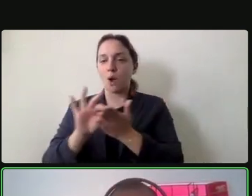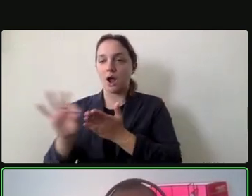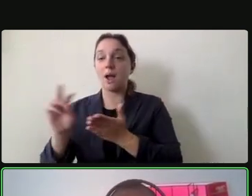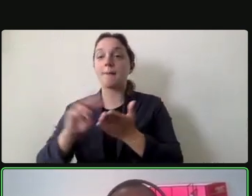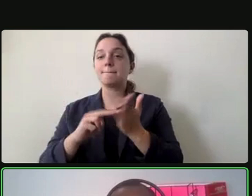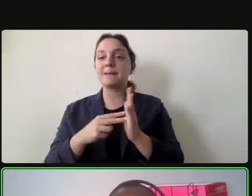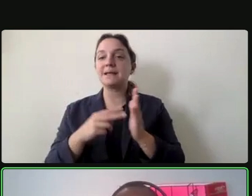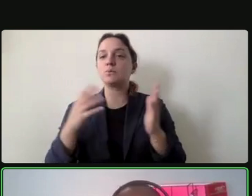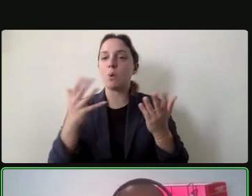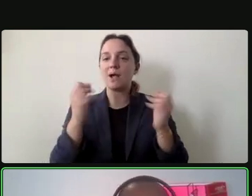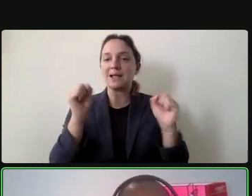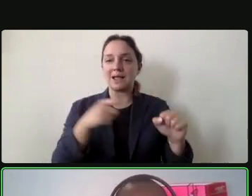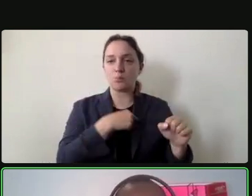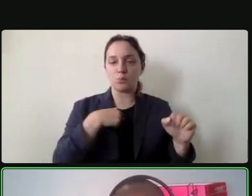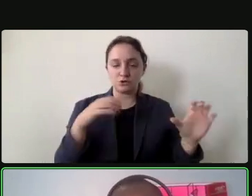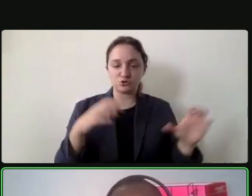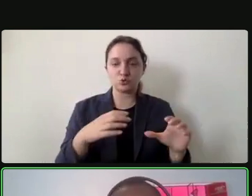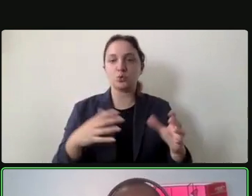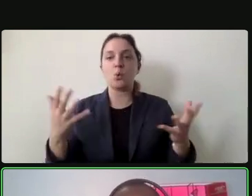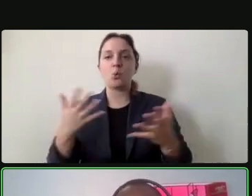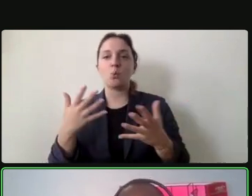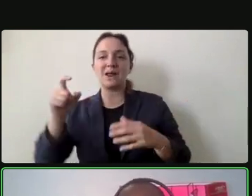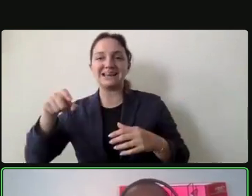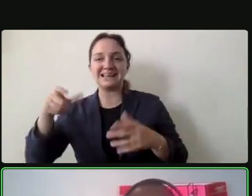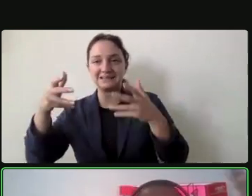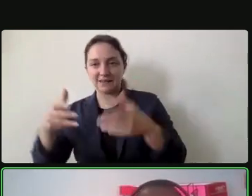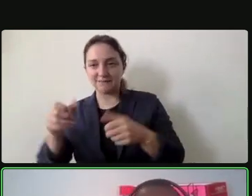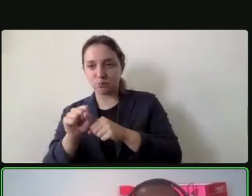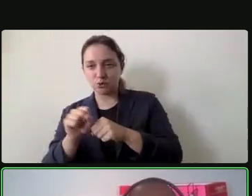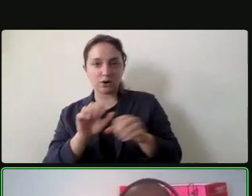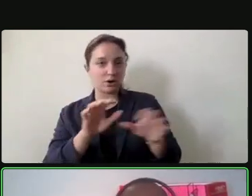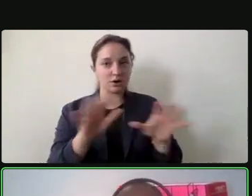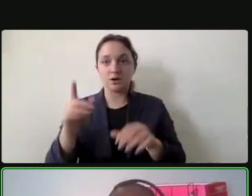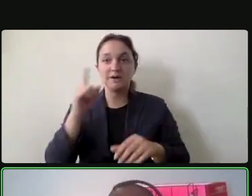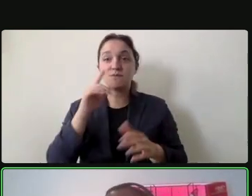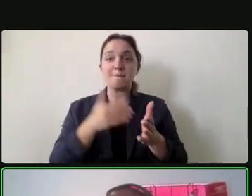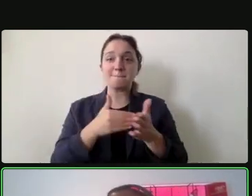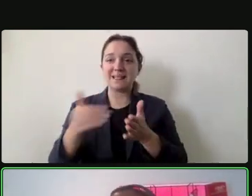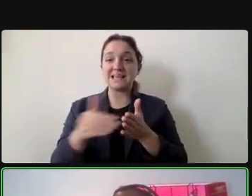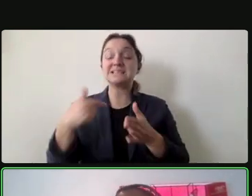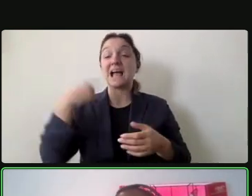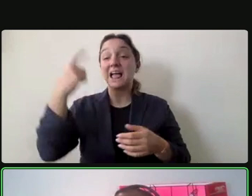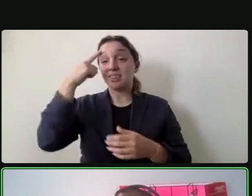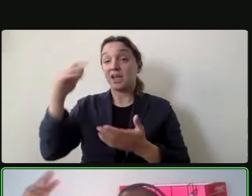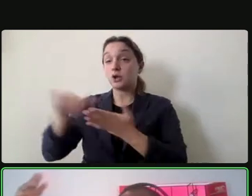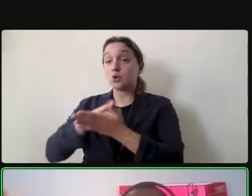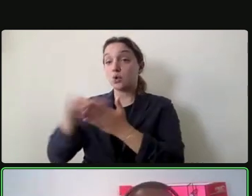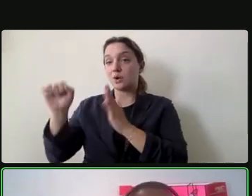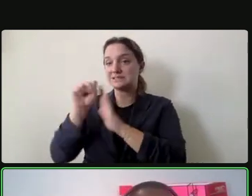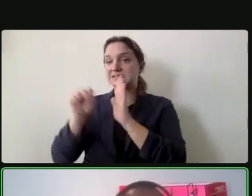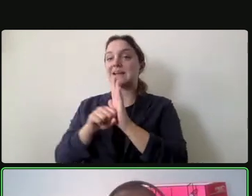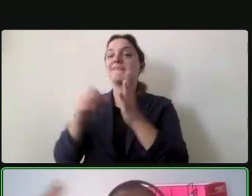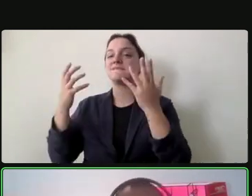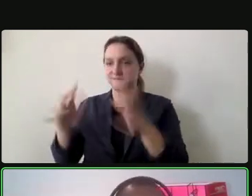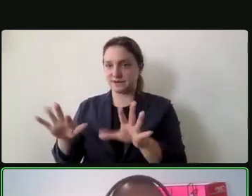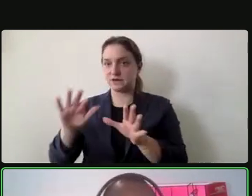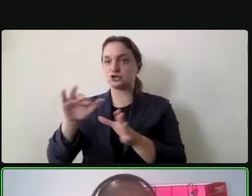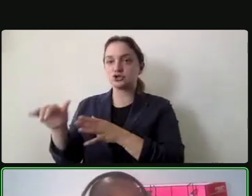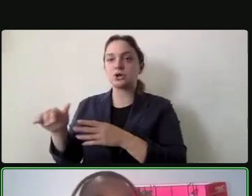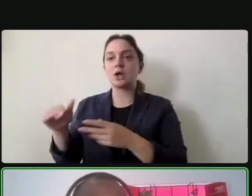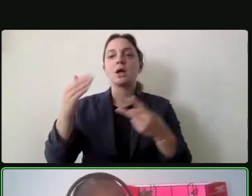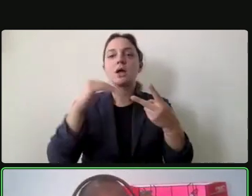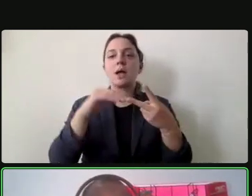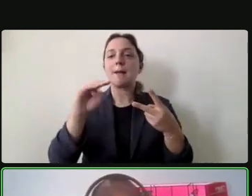needed in millions and millions of buildings across America. I think we've done every building in New York State. I think we're doing Massachusetts